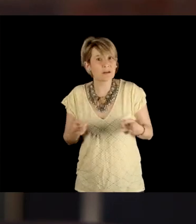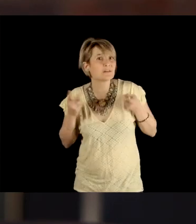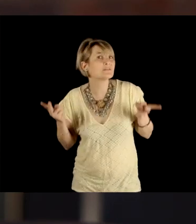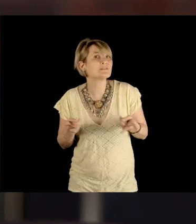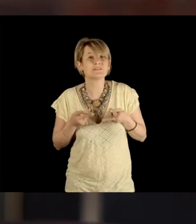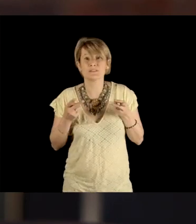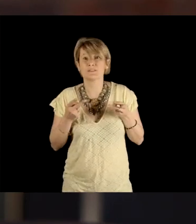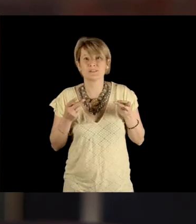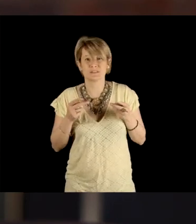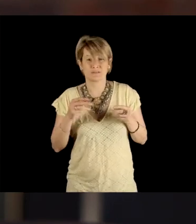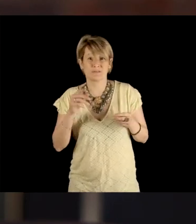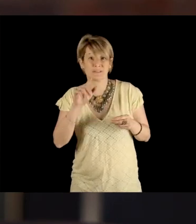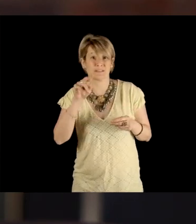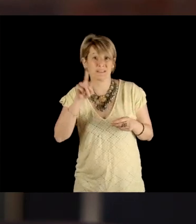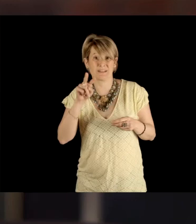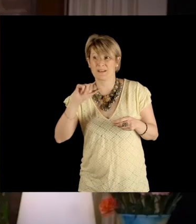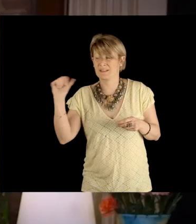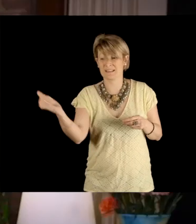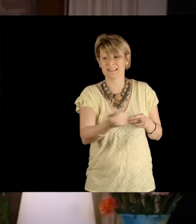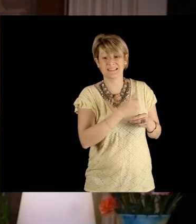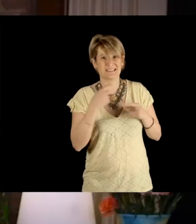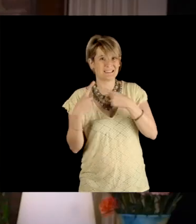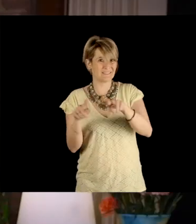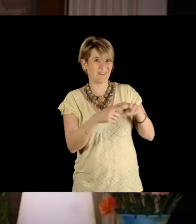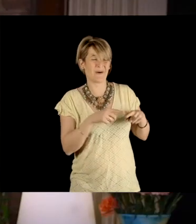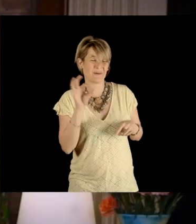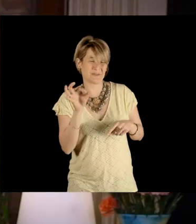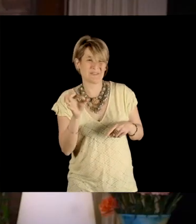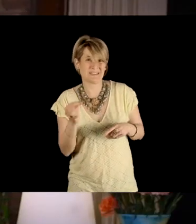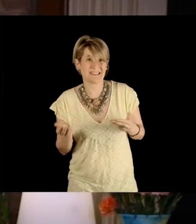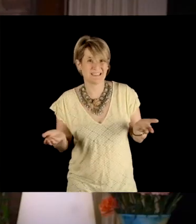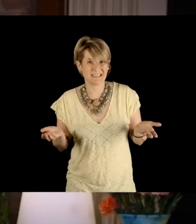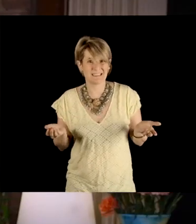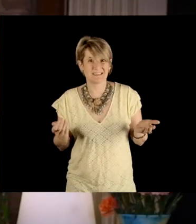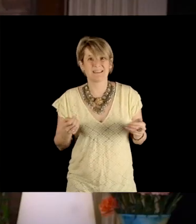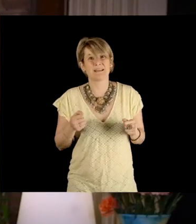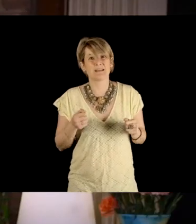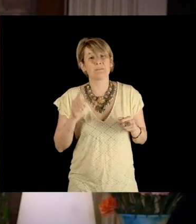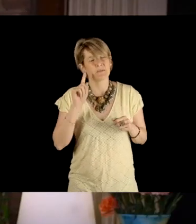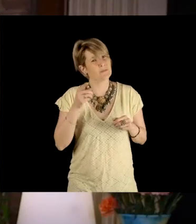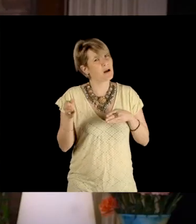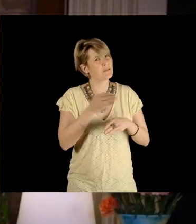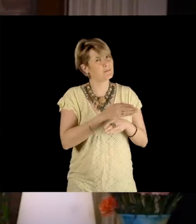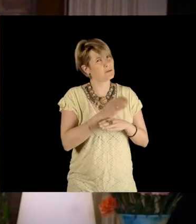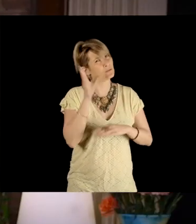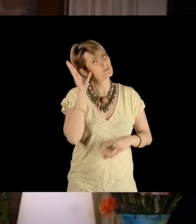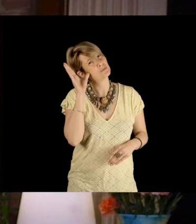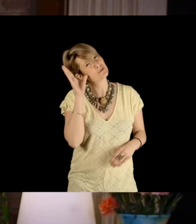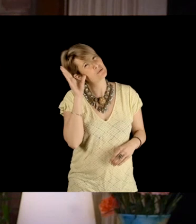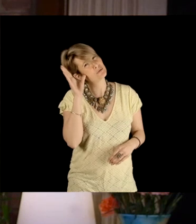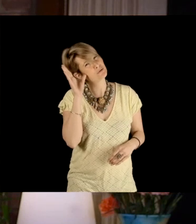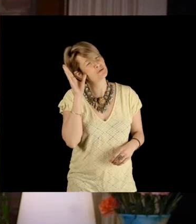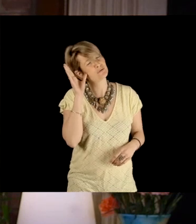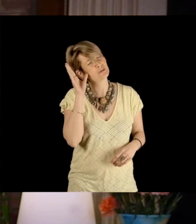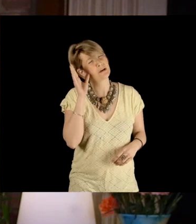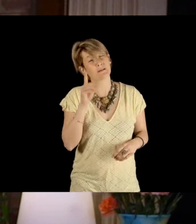anyway, it is for each one of us to decide and conclude at the end of our day's